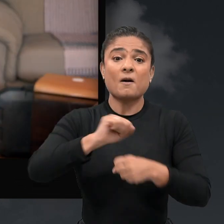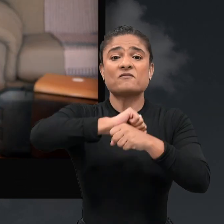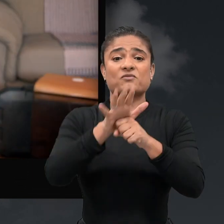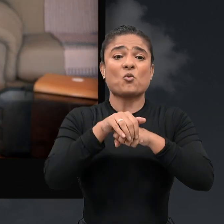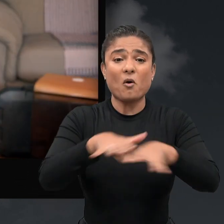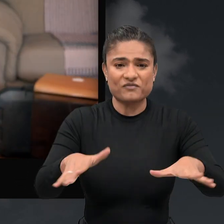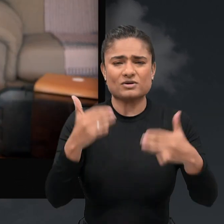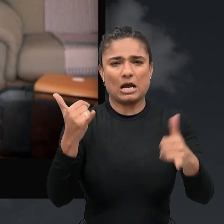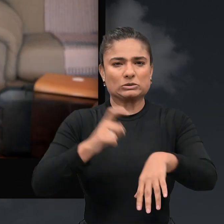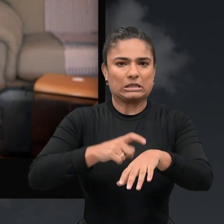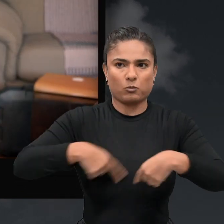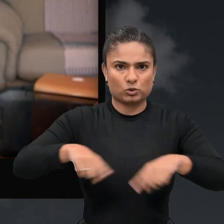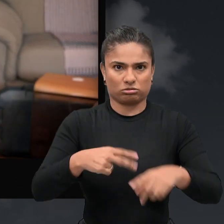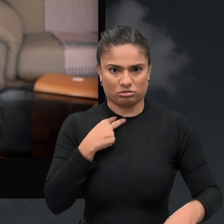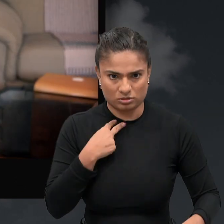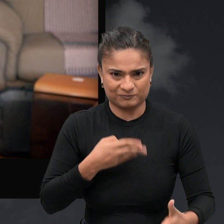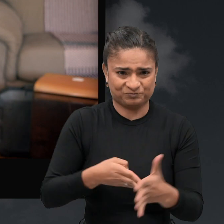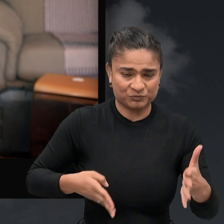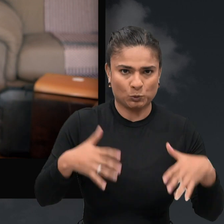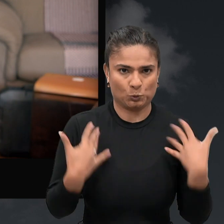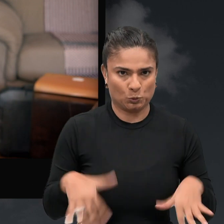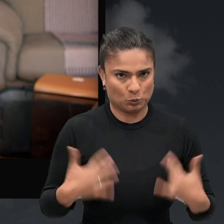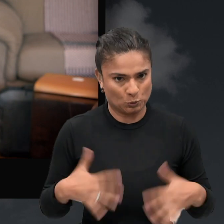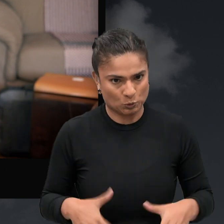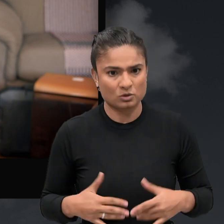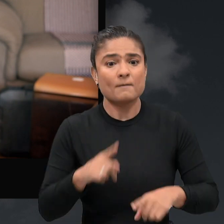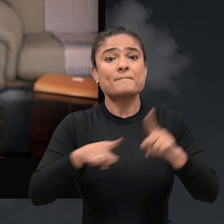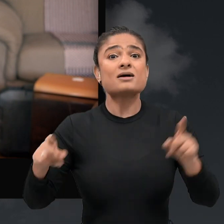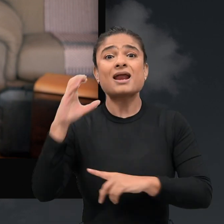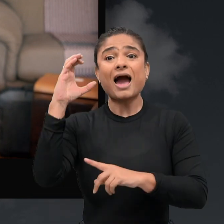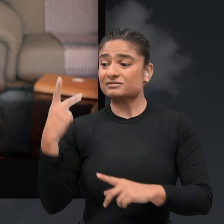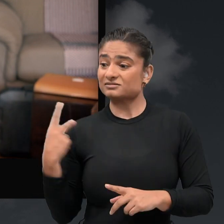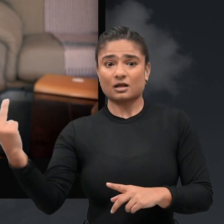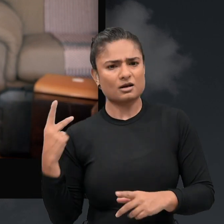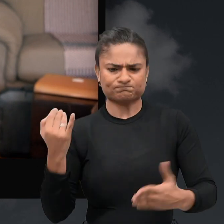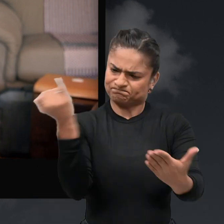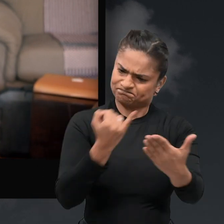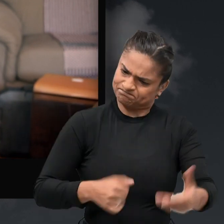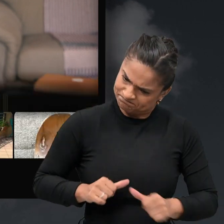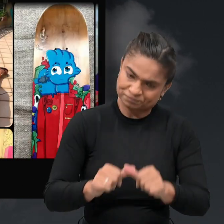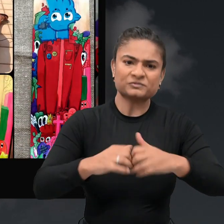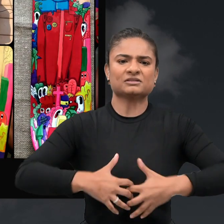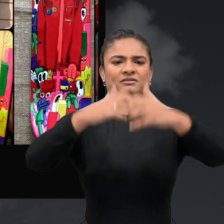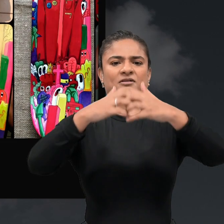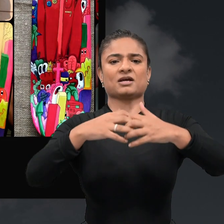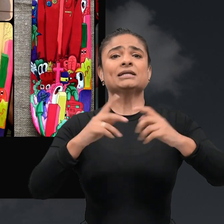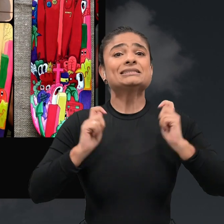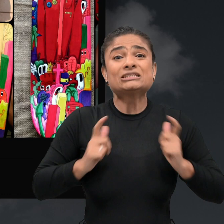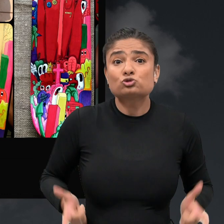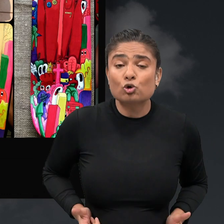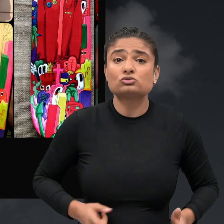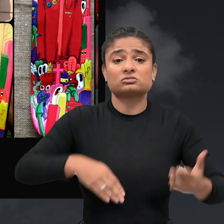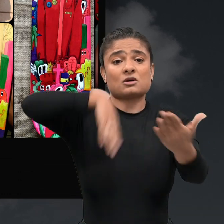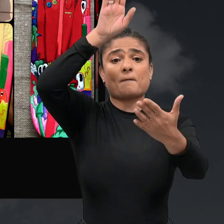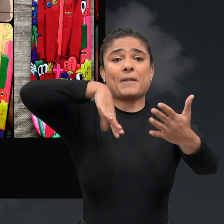Deur COVID, deur bitter moeilike situasie waarin ons was en ek en Clayden het Clayden's Designs begin.